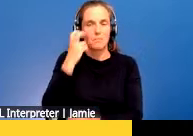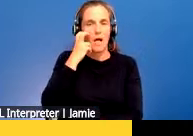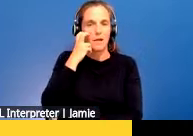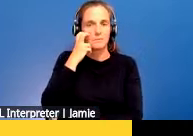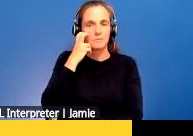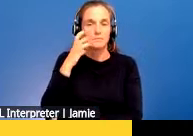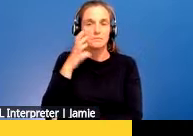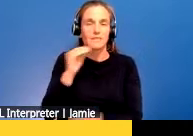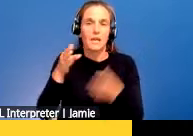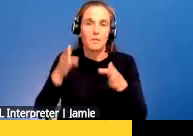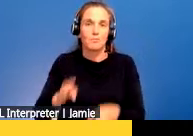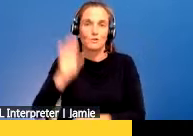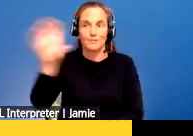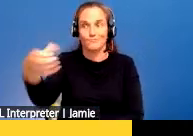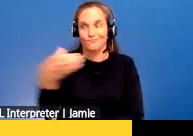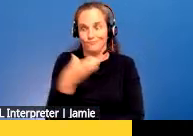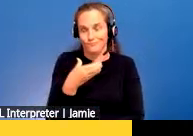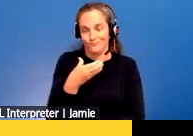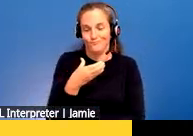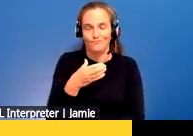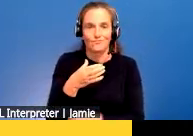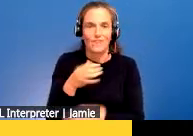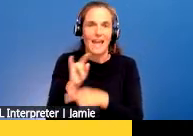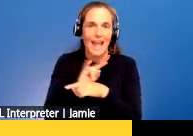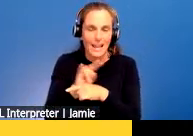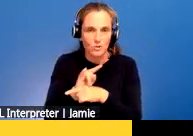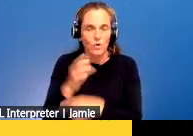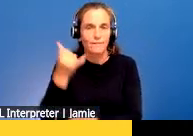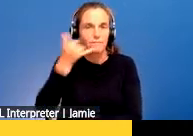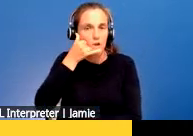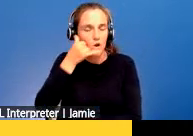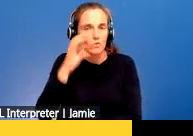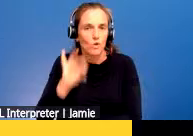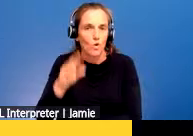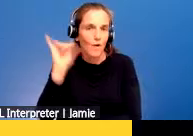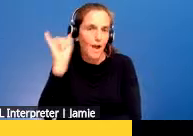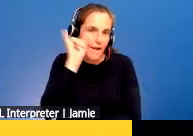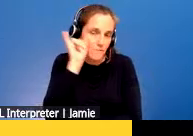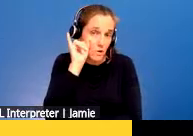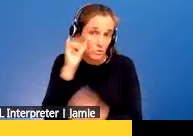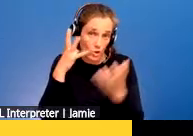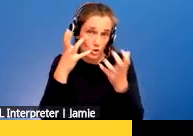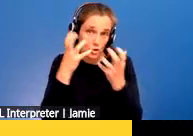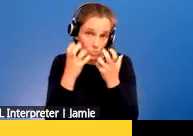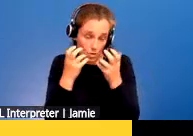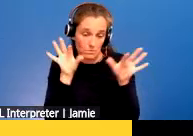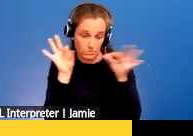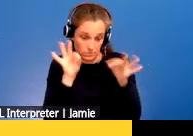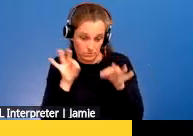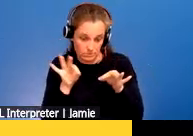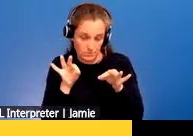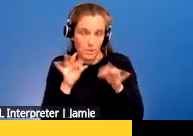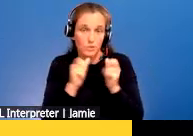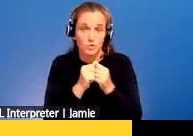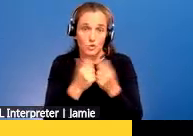an iPhone or an Android phone, and you want to get instruction in it, so you go to instructor,